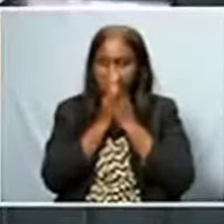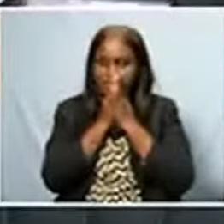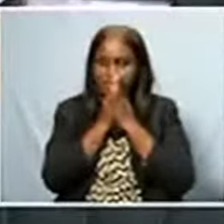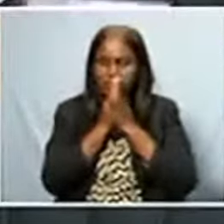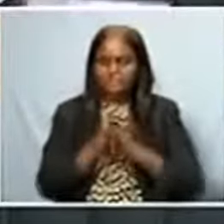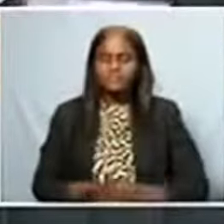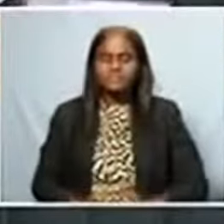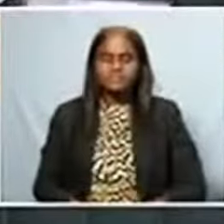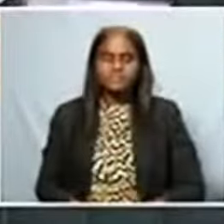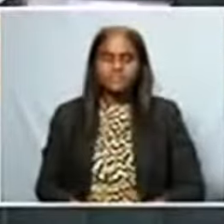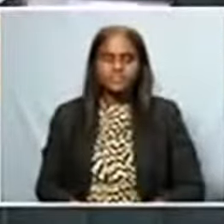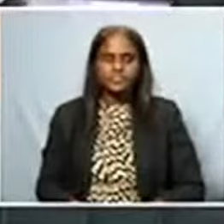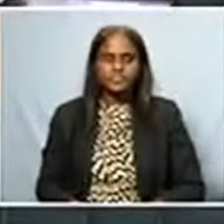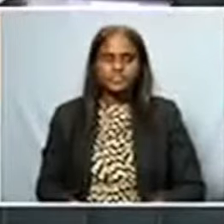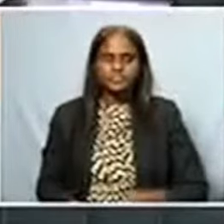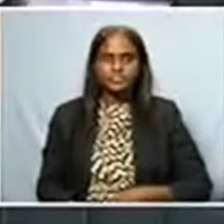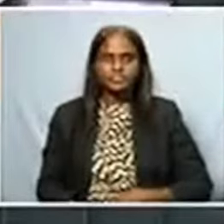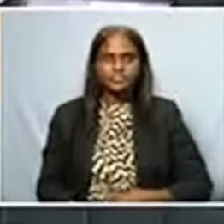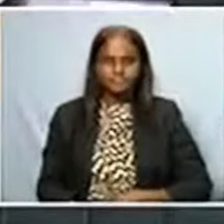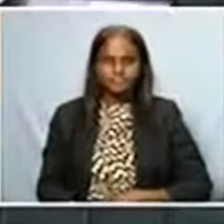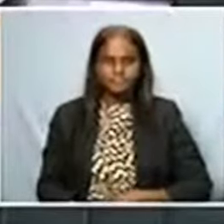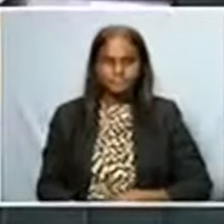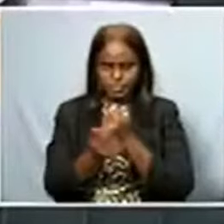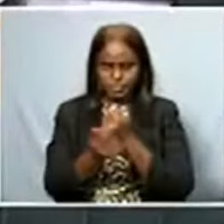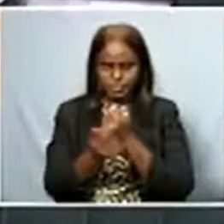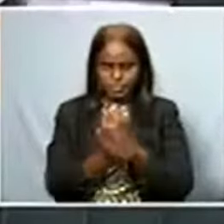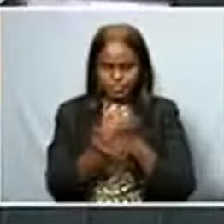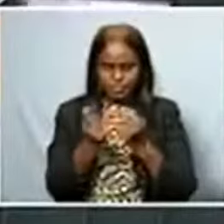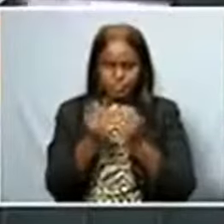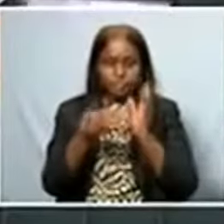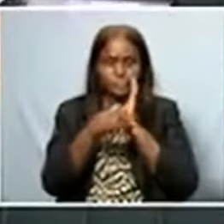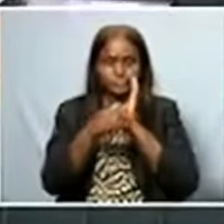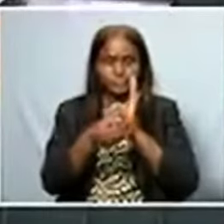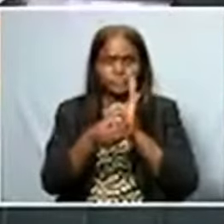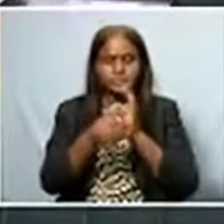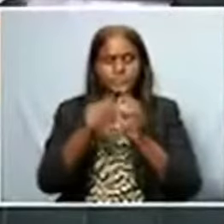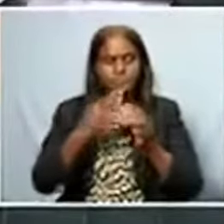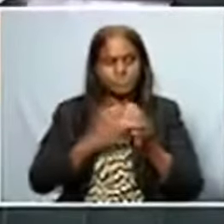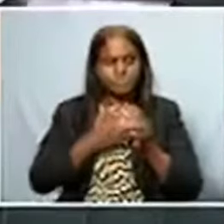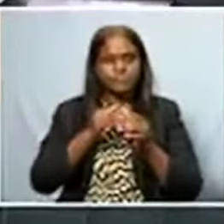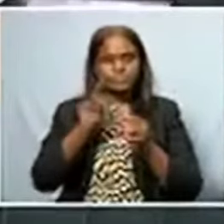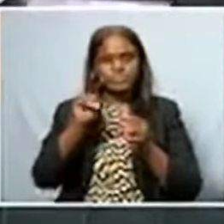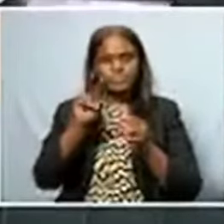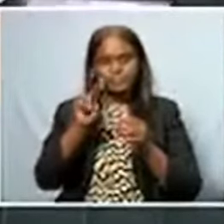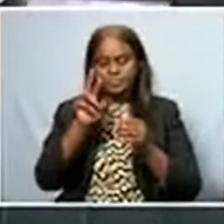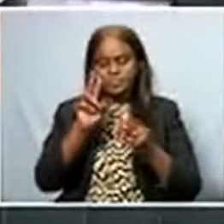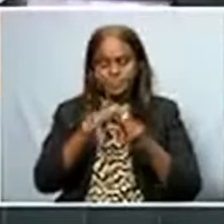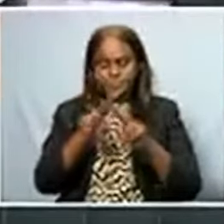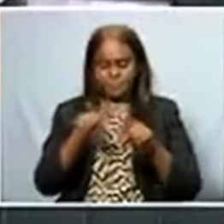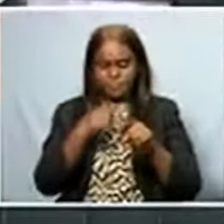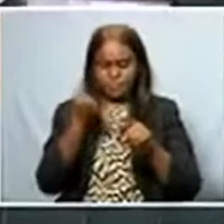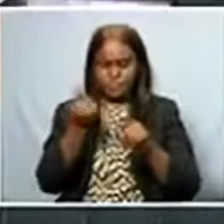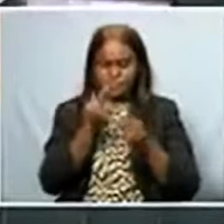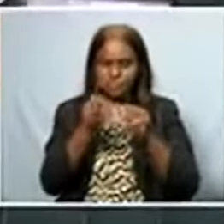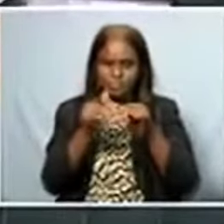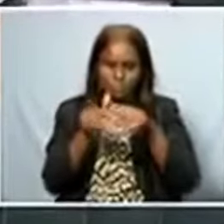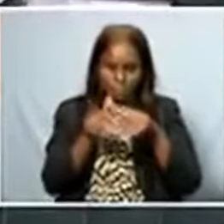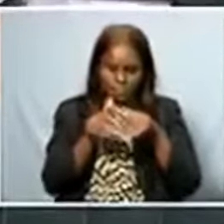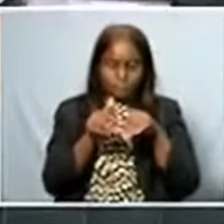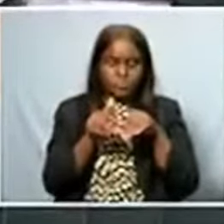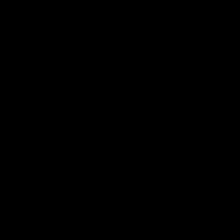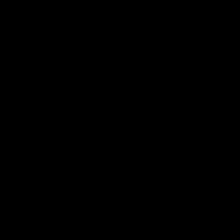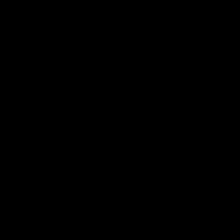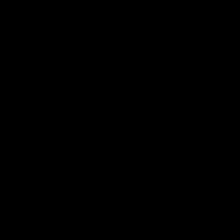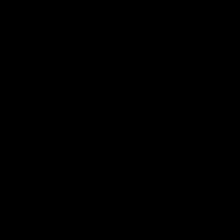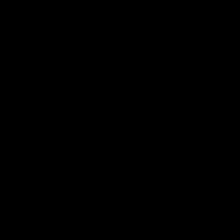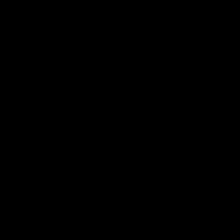So before you proceed, you withdraw the figures. As guided by Mr. Chairman, I would like to withdraw,